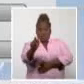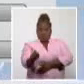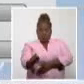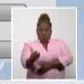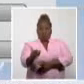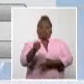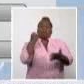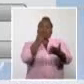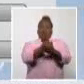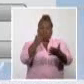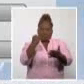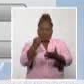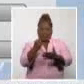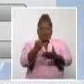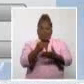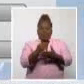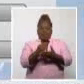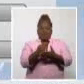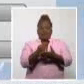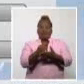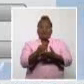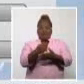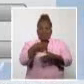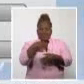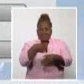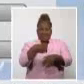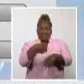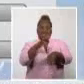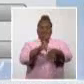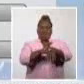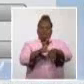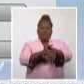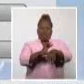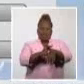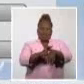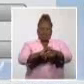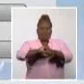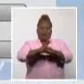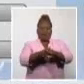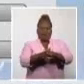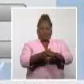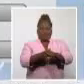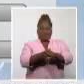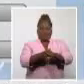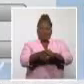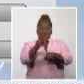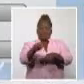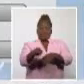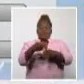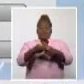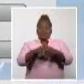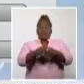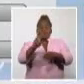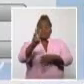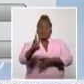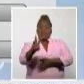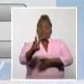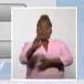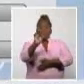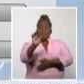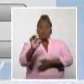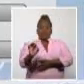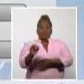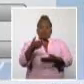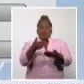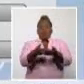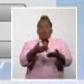The 19 cases confirmed yesterday were Cuban, which has been happening in the last few days.